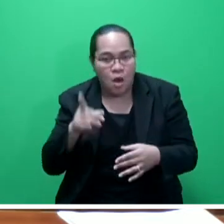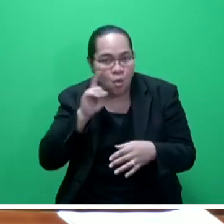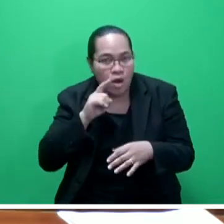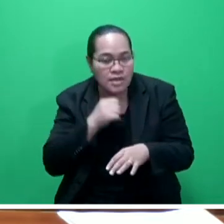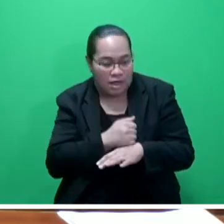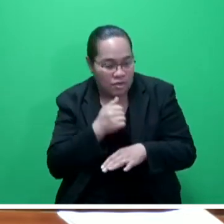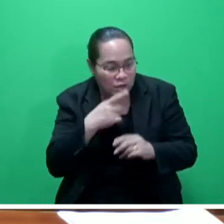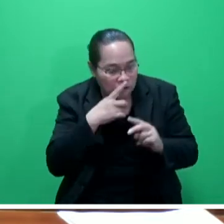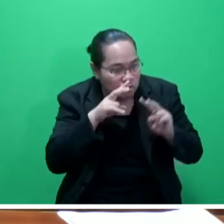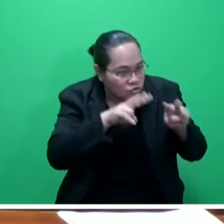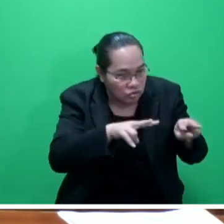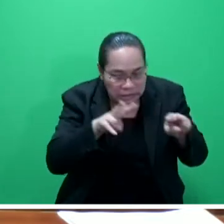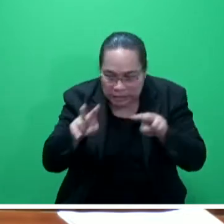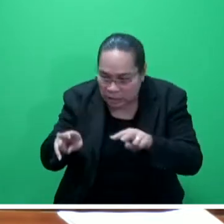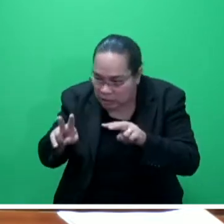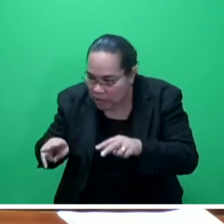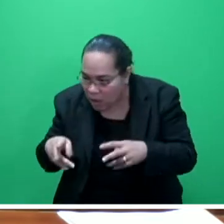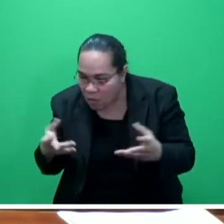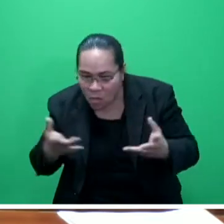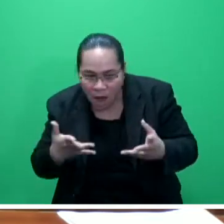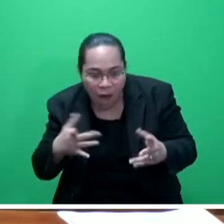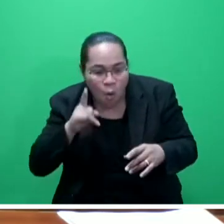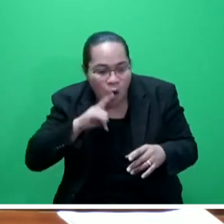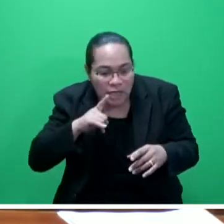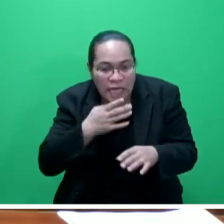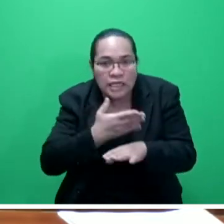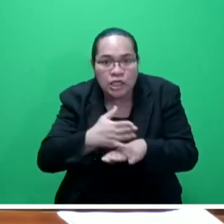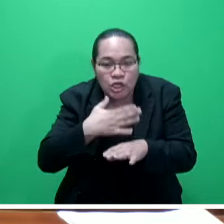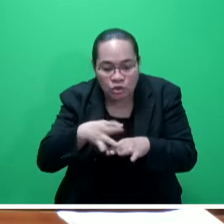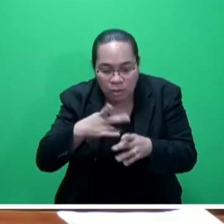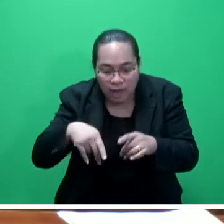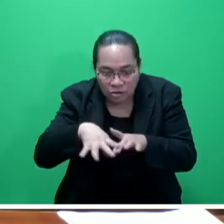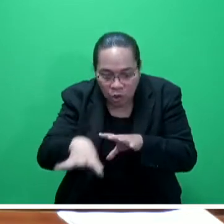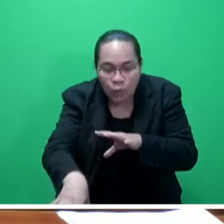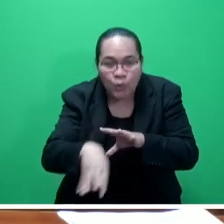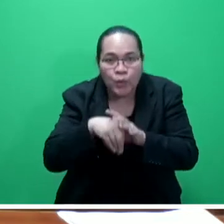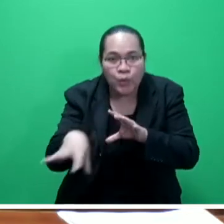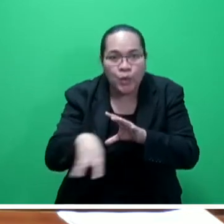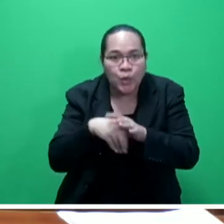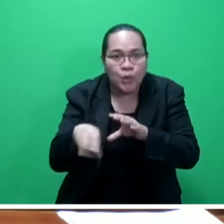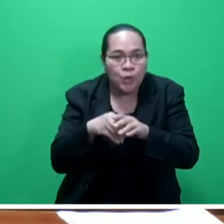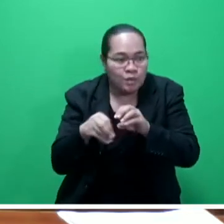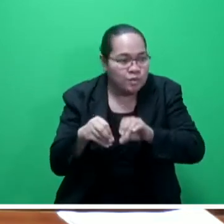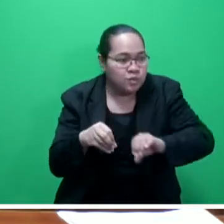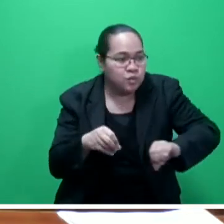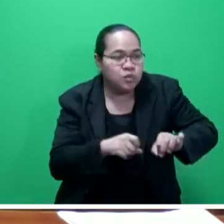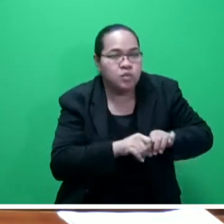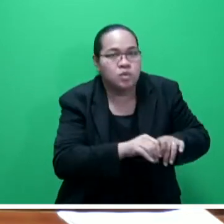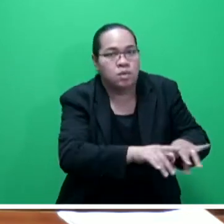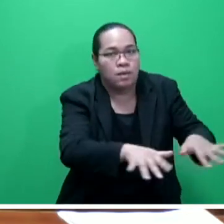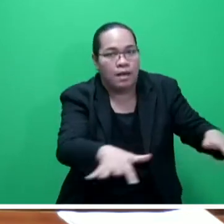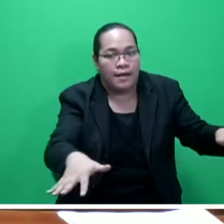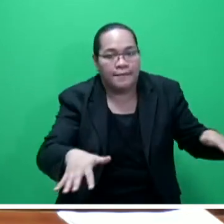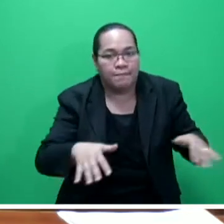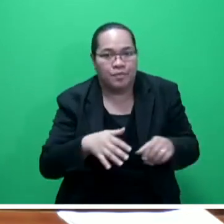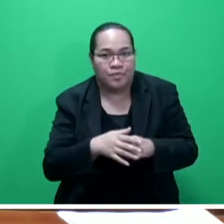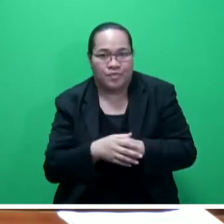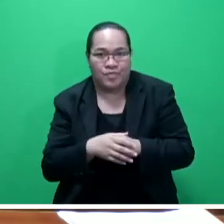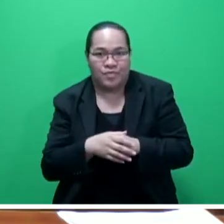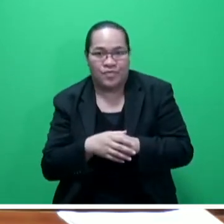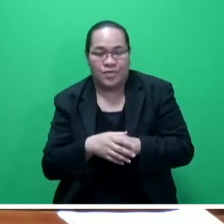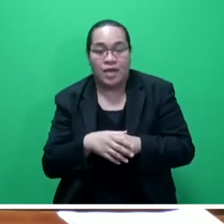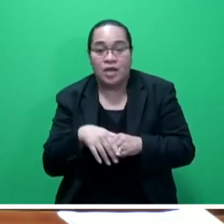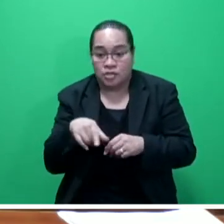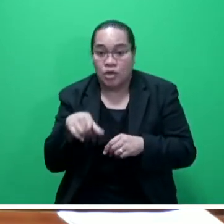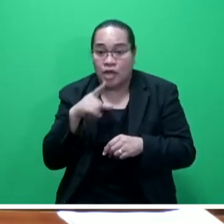now. It's investigating the feasibility of using the Wainikavika or the Navua Irrigation Dam to source it as an additional